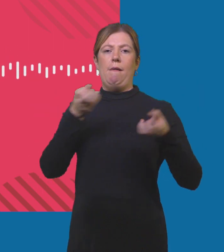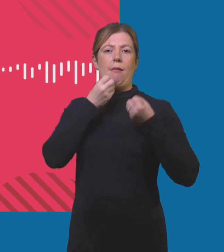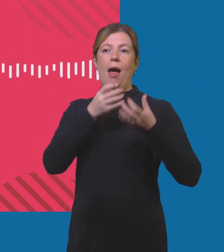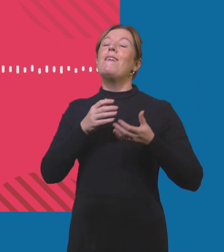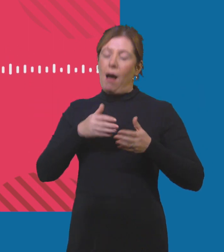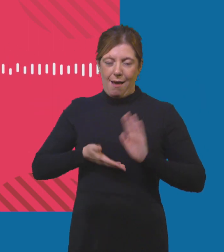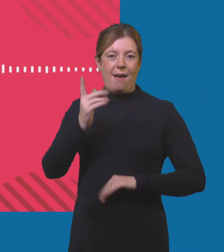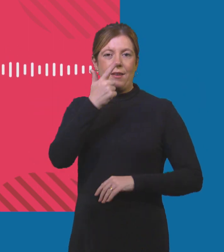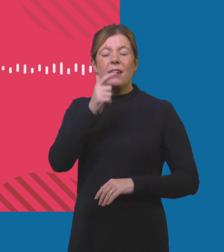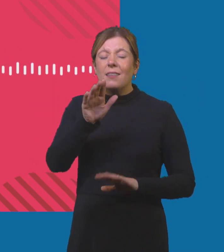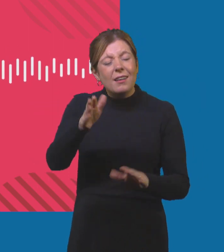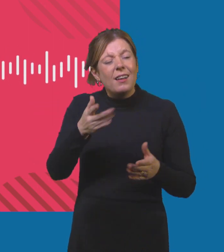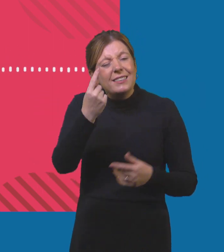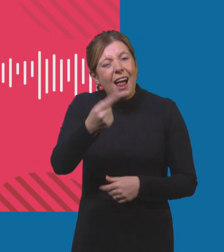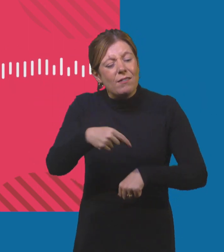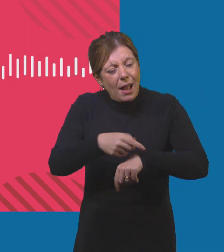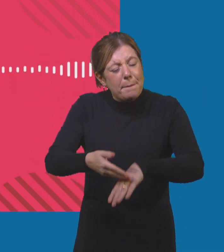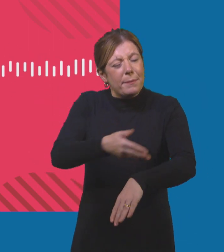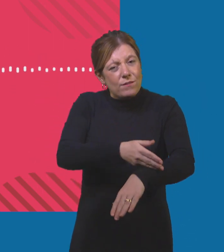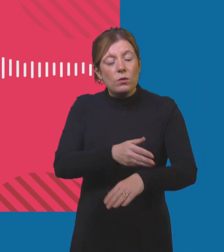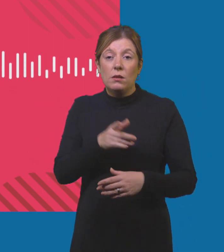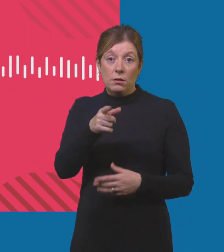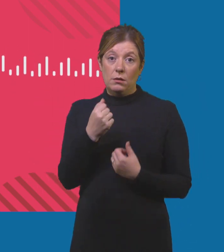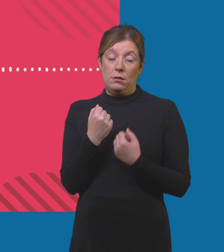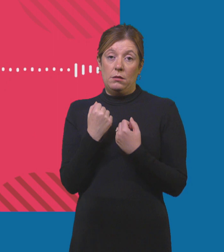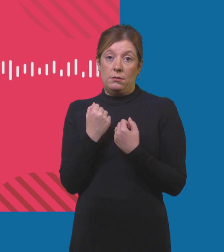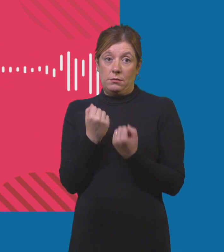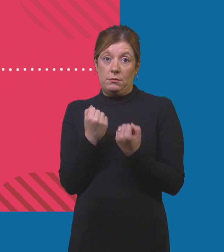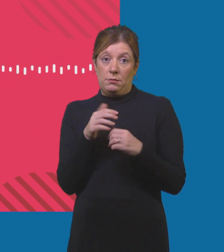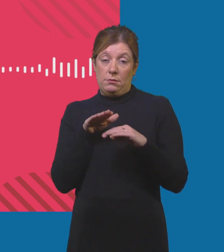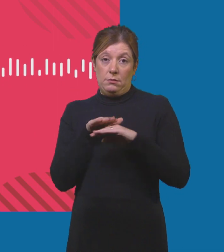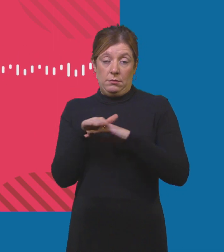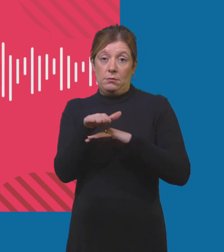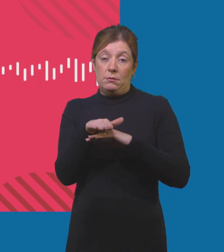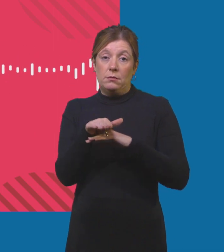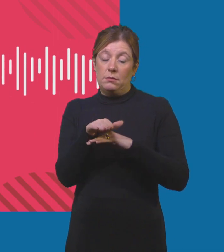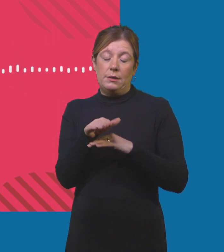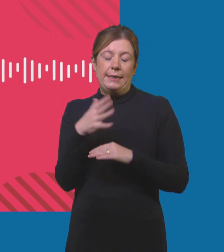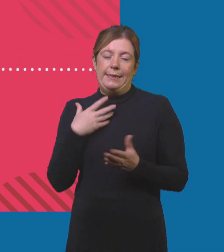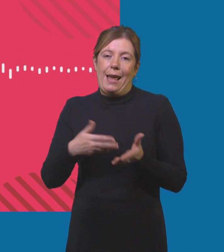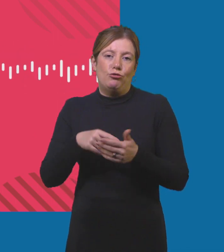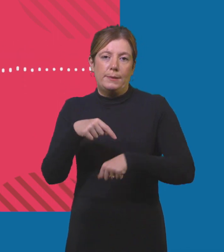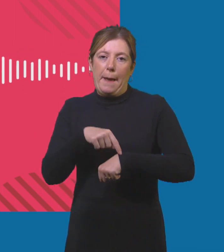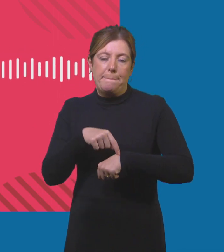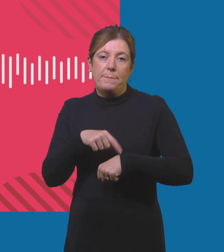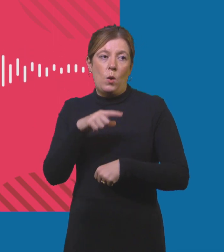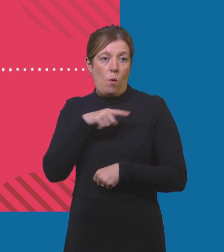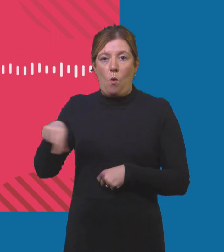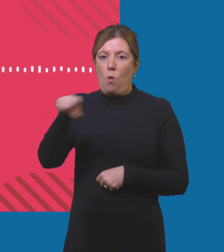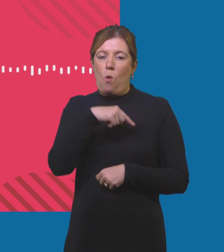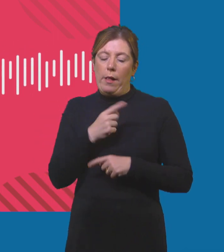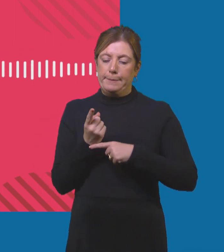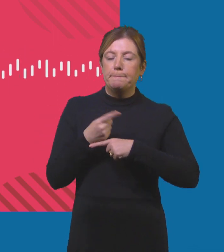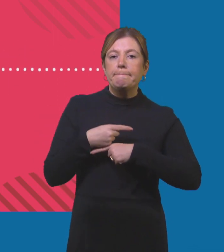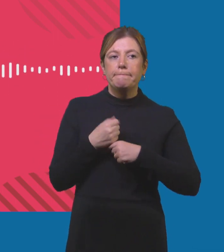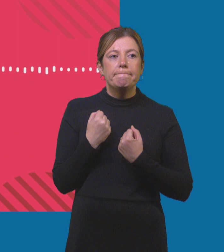extra time, and it takes the stress out of your journey. And also your journey's, even ignoring that beginning prep bit, your journey's going to take longer because people are going to be driving slower. There's likely